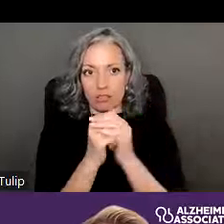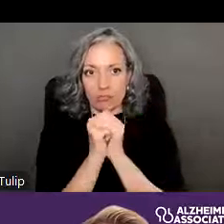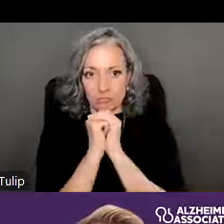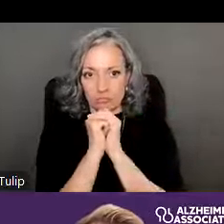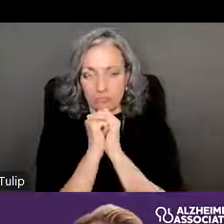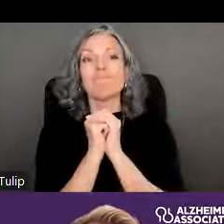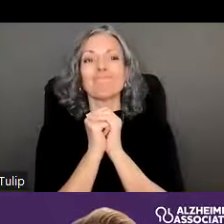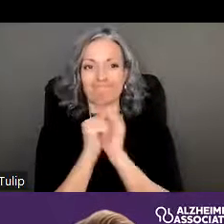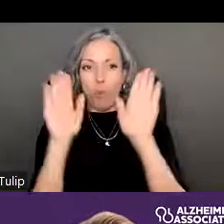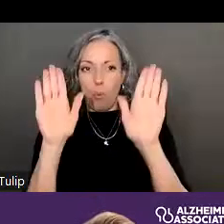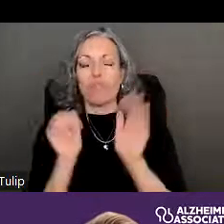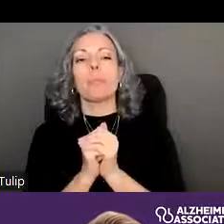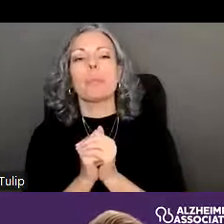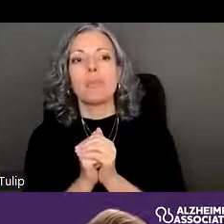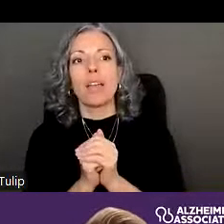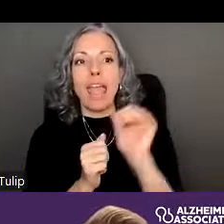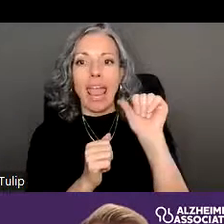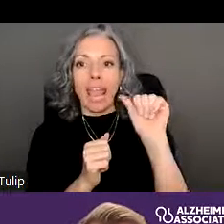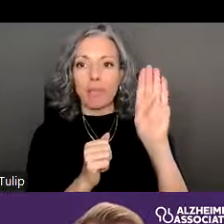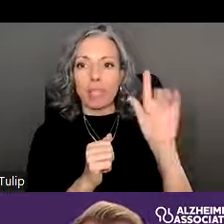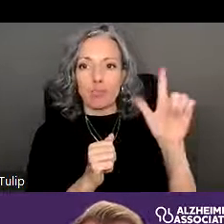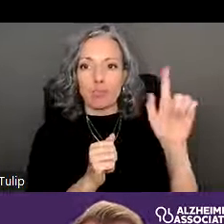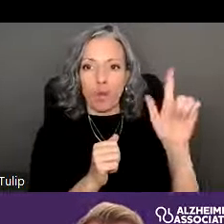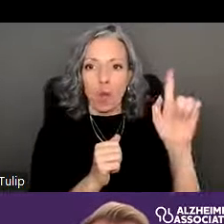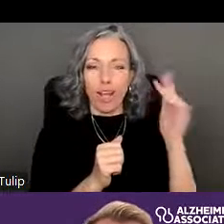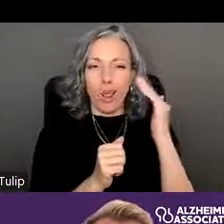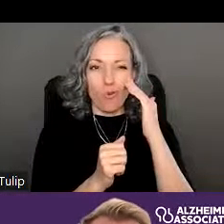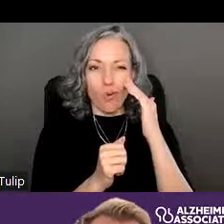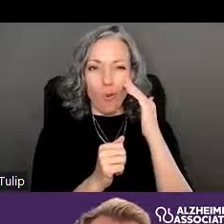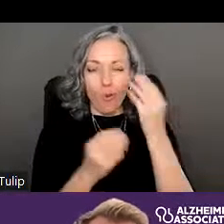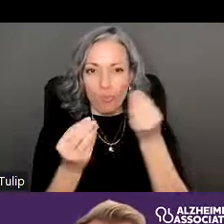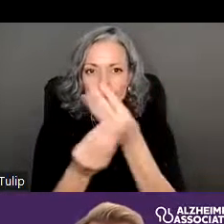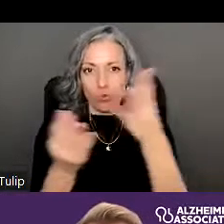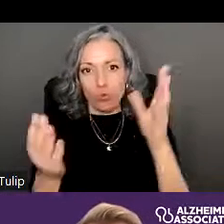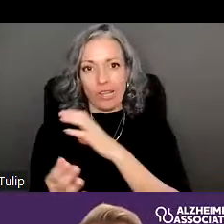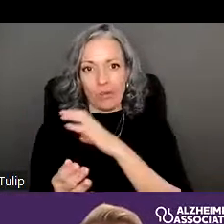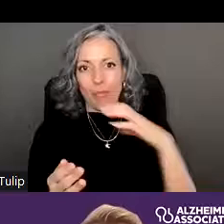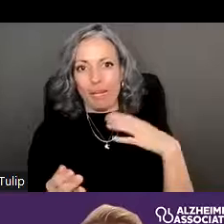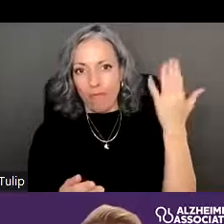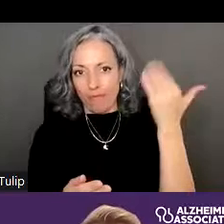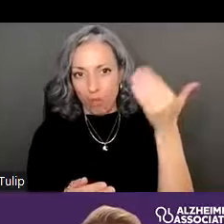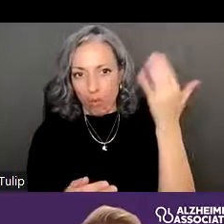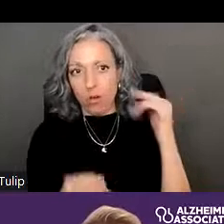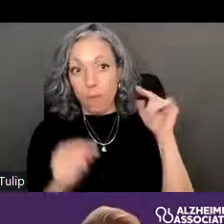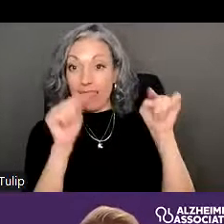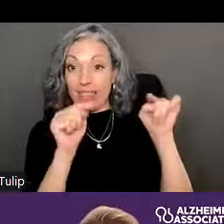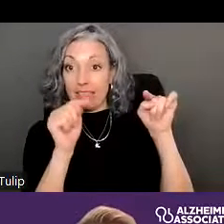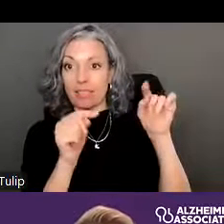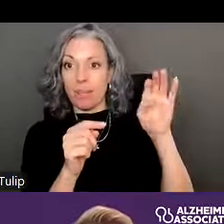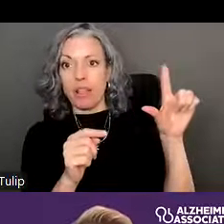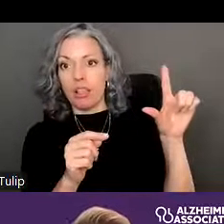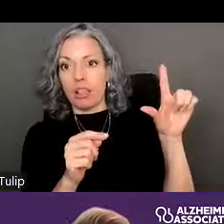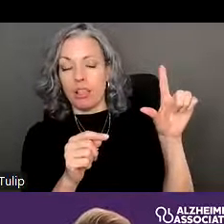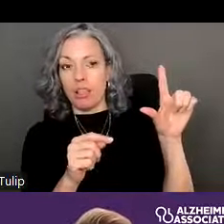And great. So this is AB 21. I know we updated the committee on this last time, but this is a bill that would